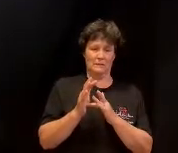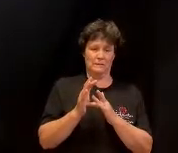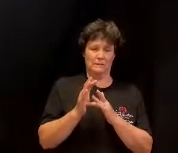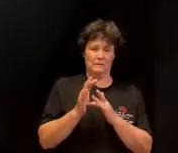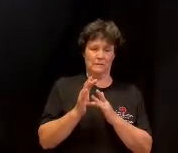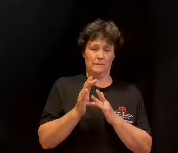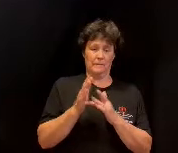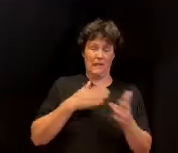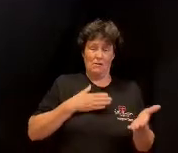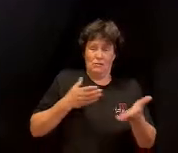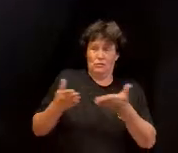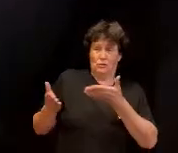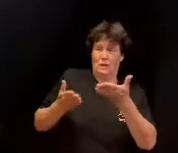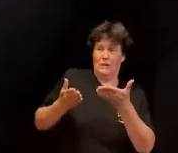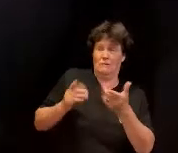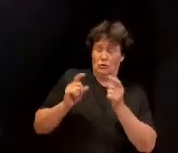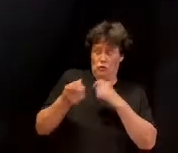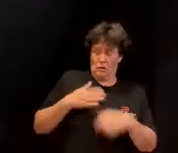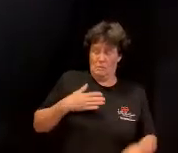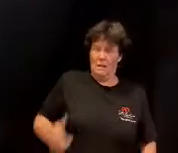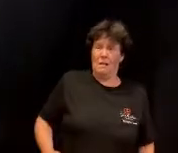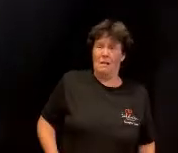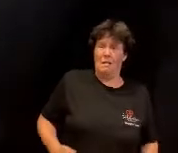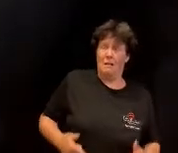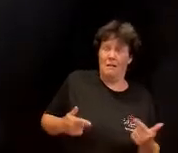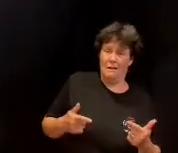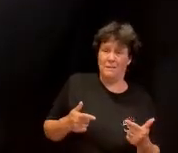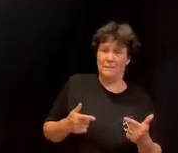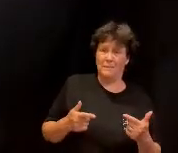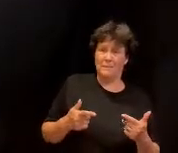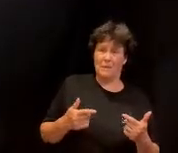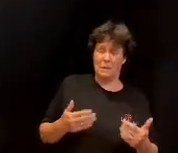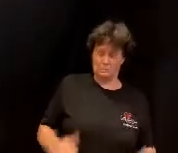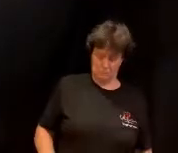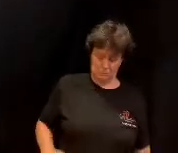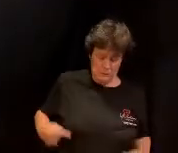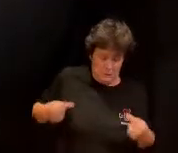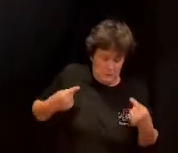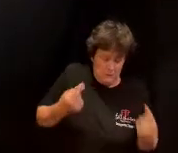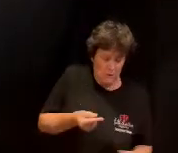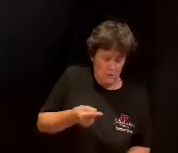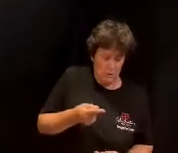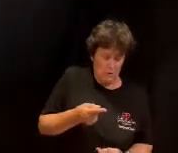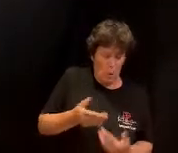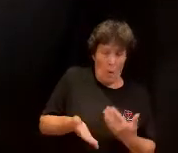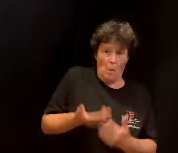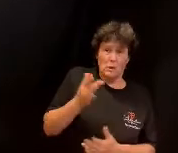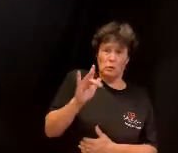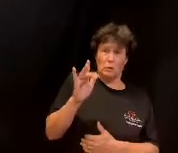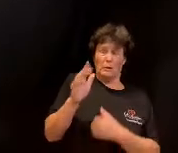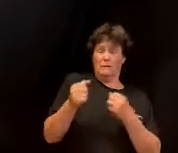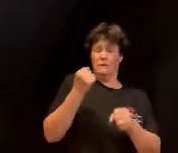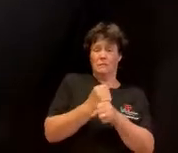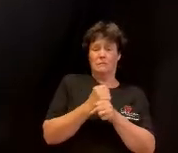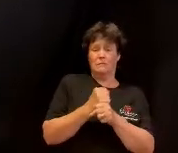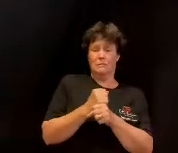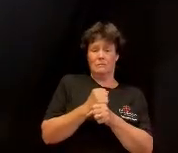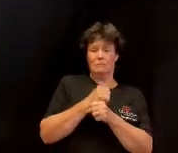I serve him. He's changed my life. Listen, I've been this way now for 24, almost 25 years. You know what? It ain't